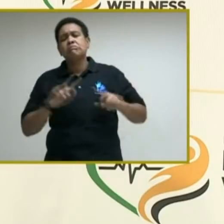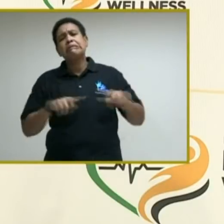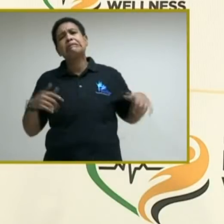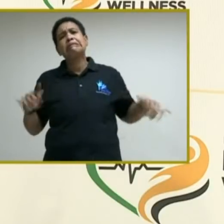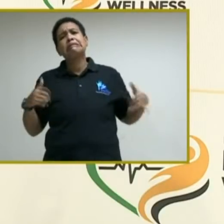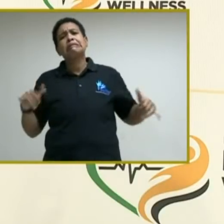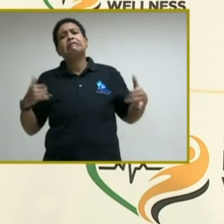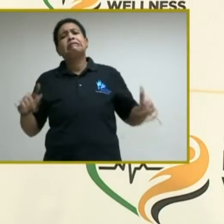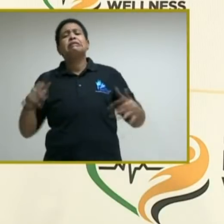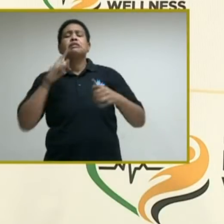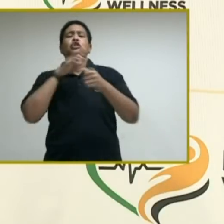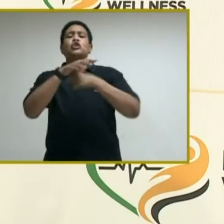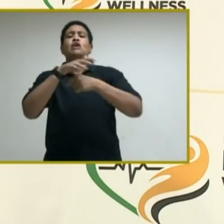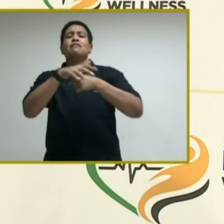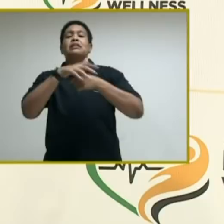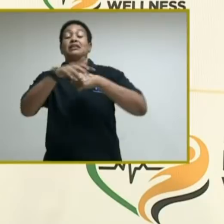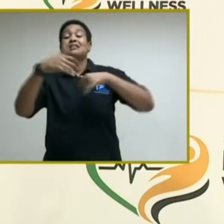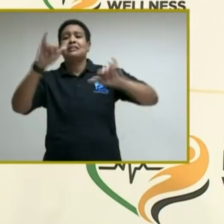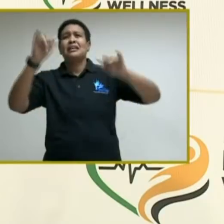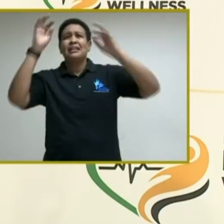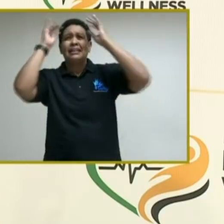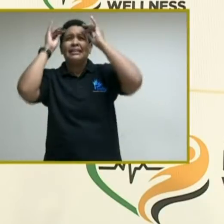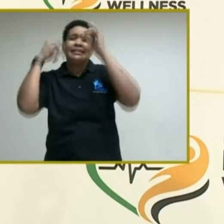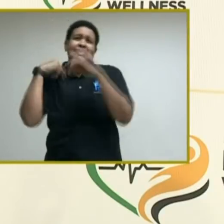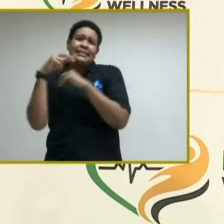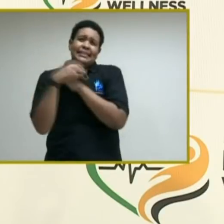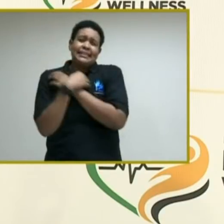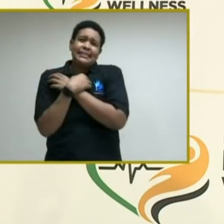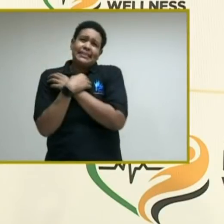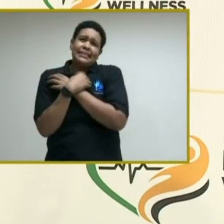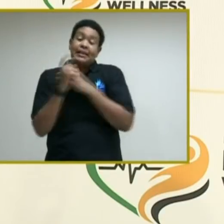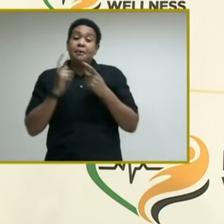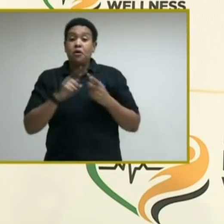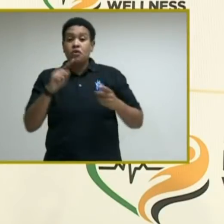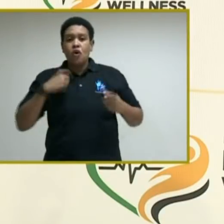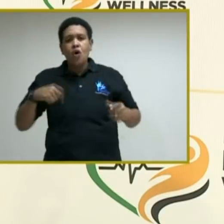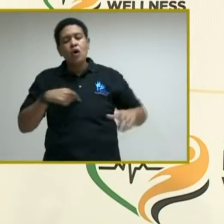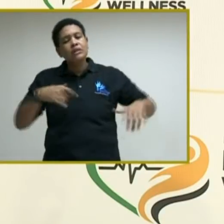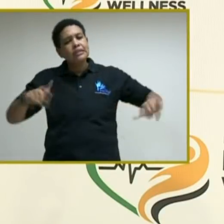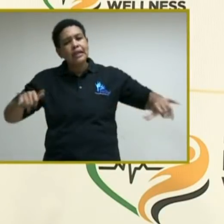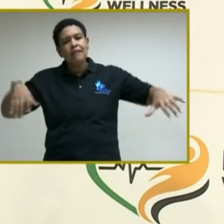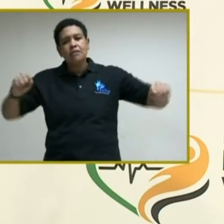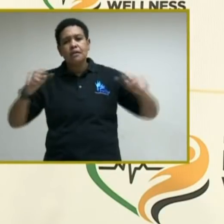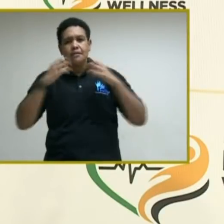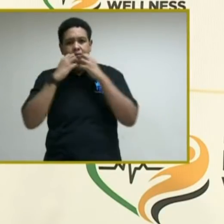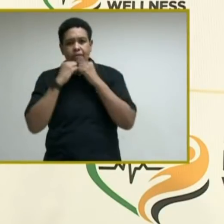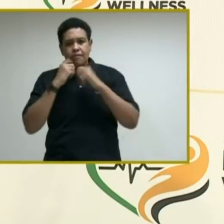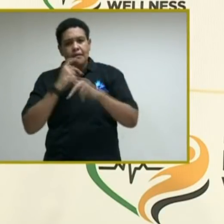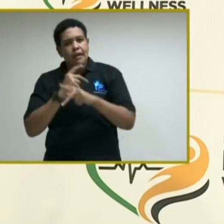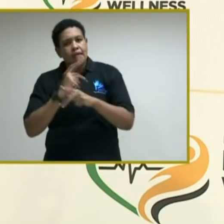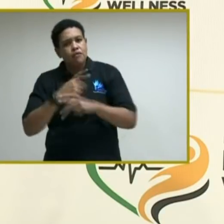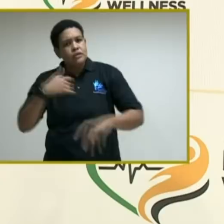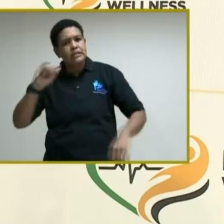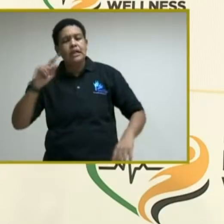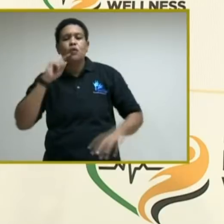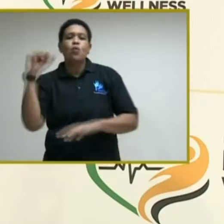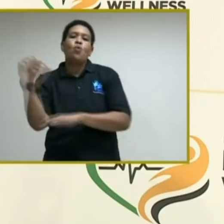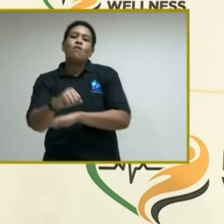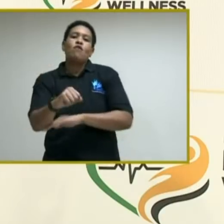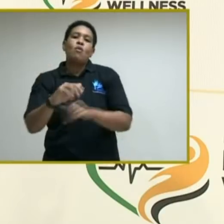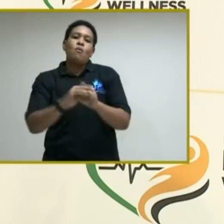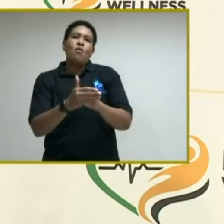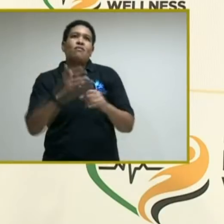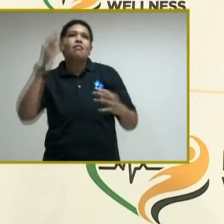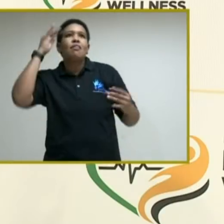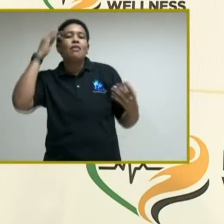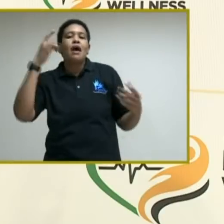nevertheless sufficient to be still concerned and for us to take the necessary precaution as we seek to overcome COVID-19.